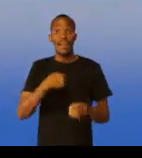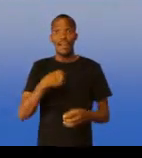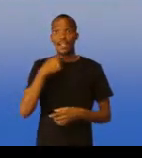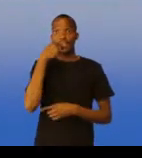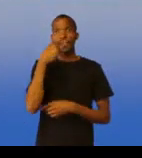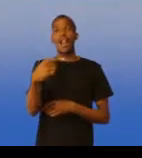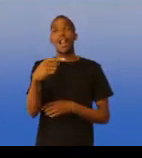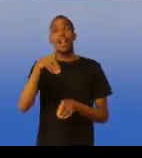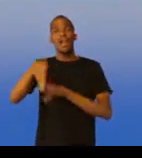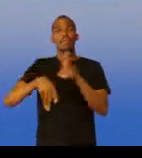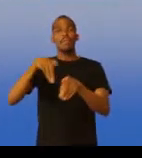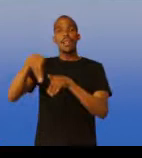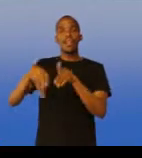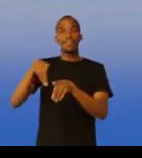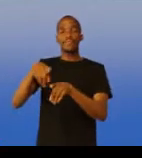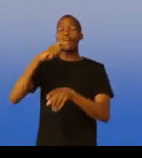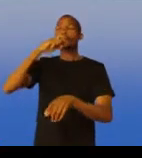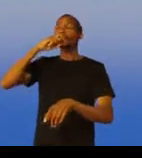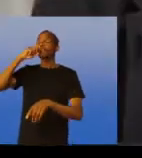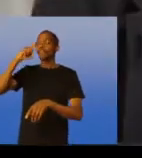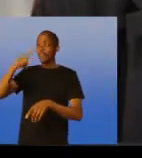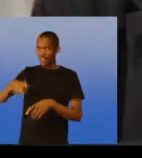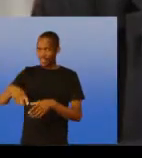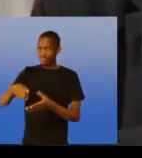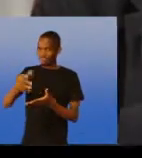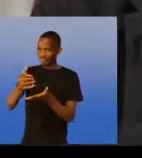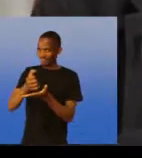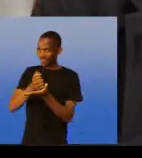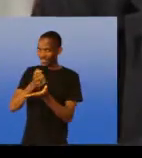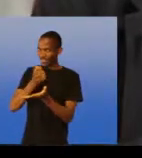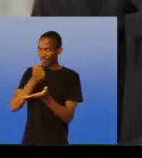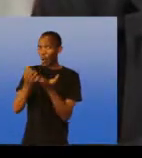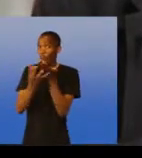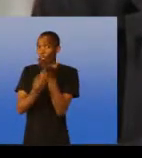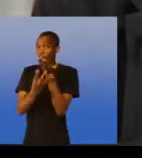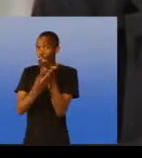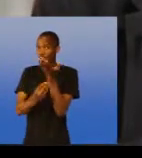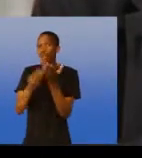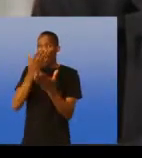kere ba tse bokao mo go nna